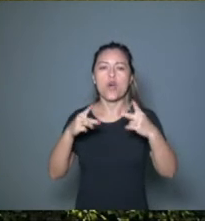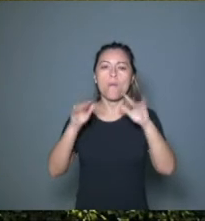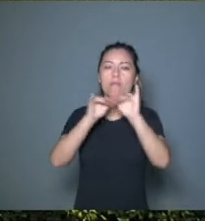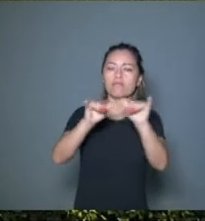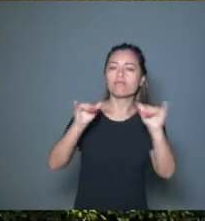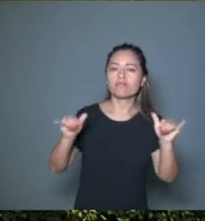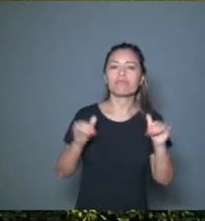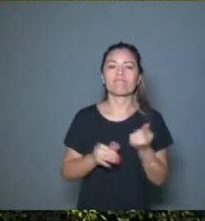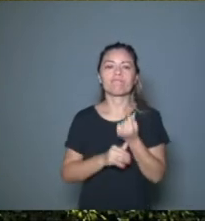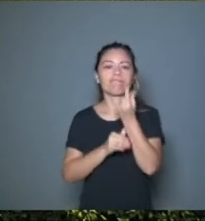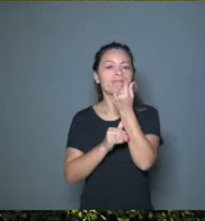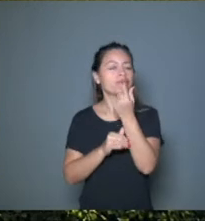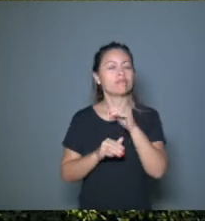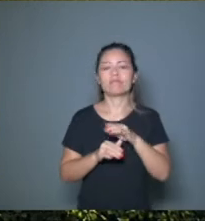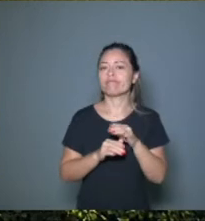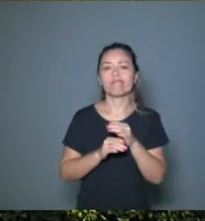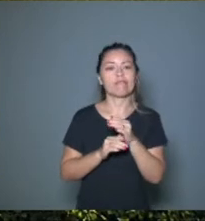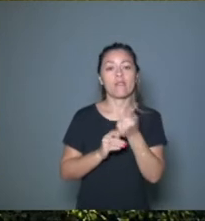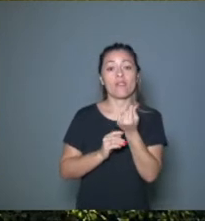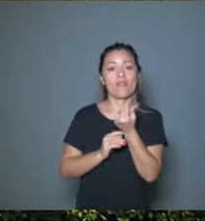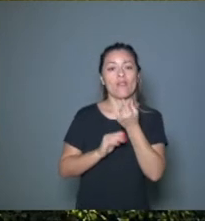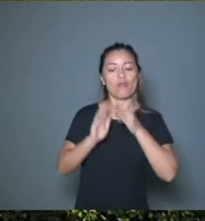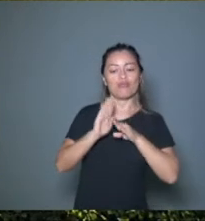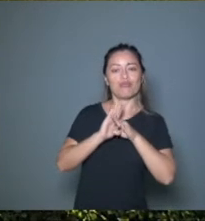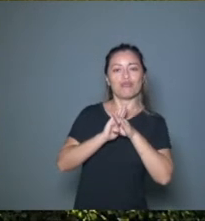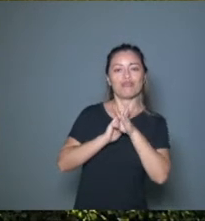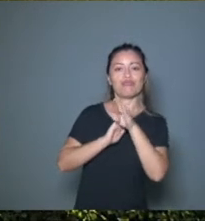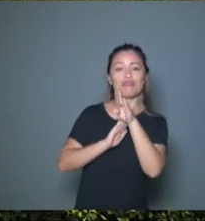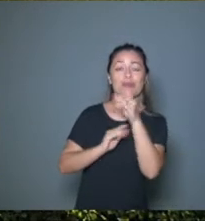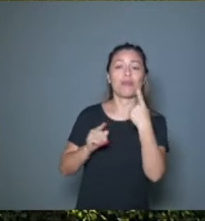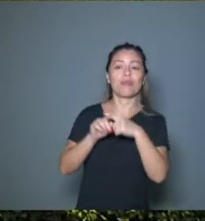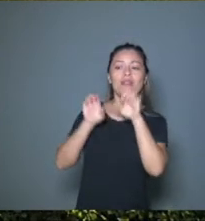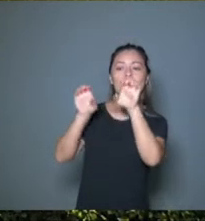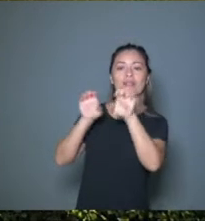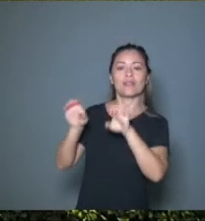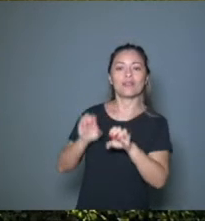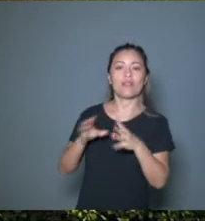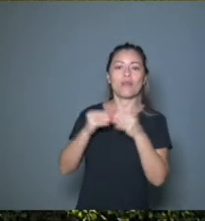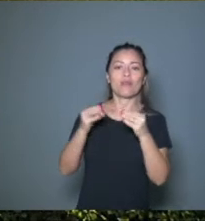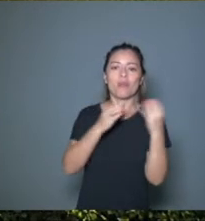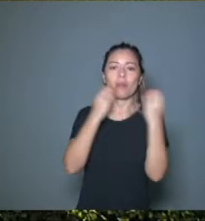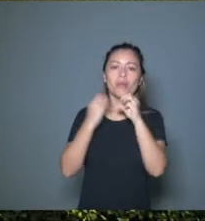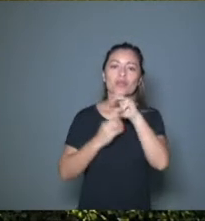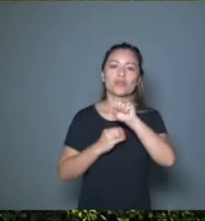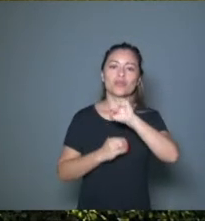intense this year because global stocks are low.